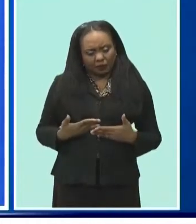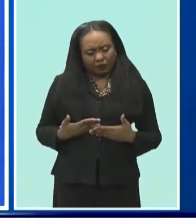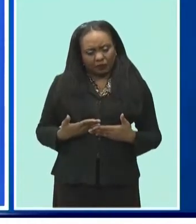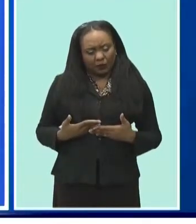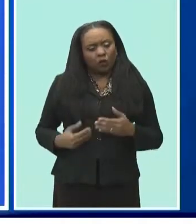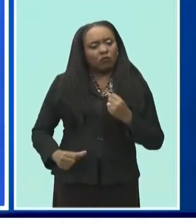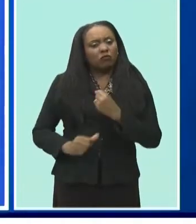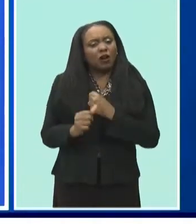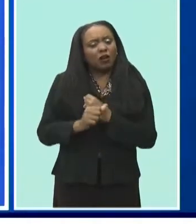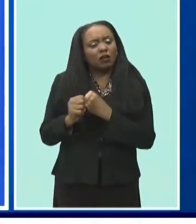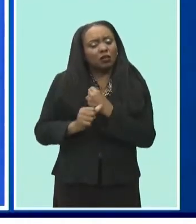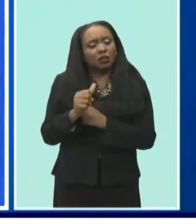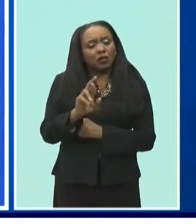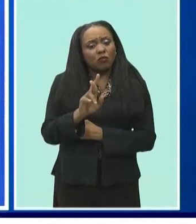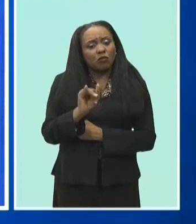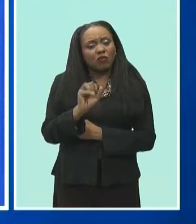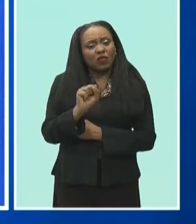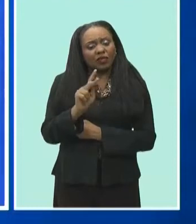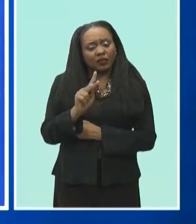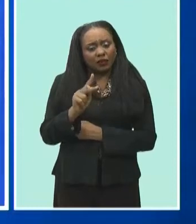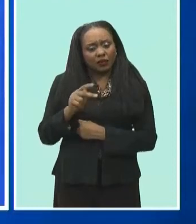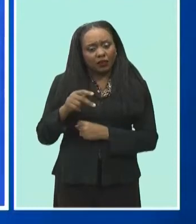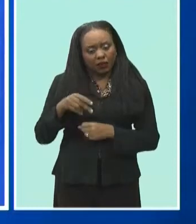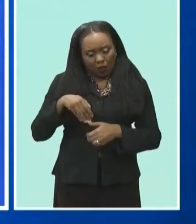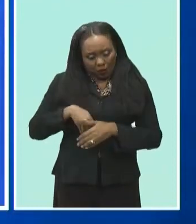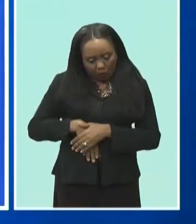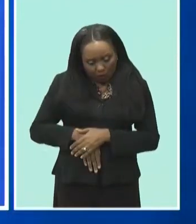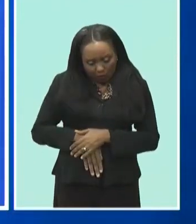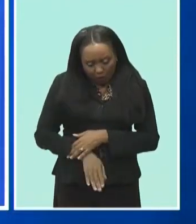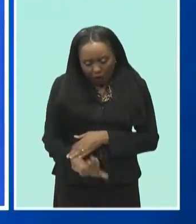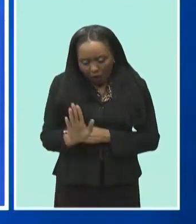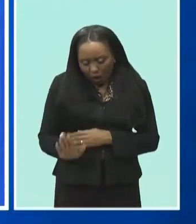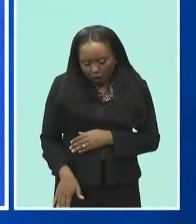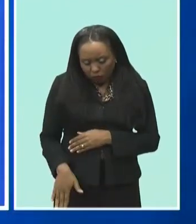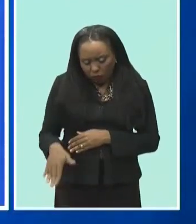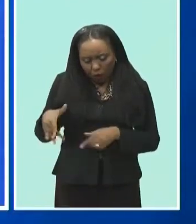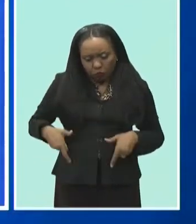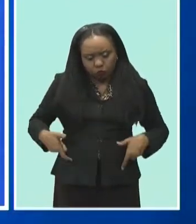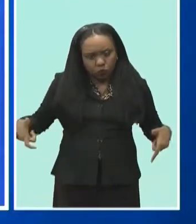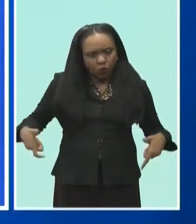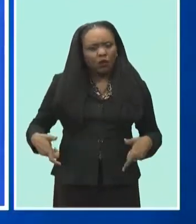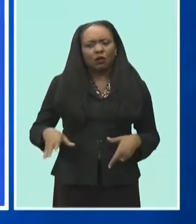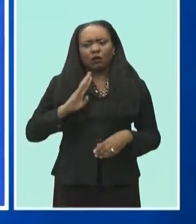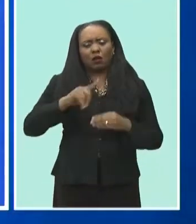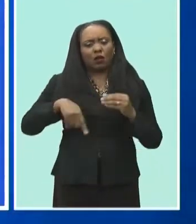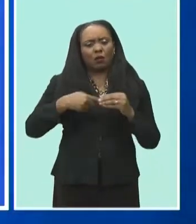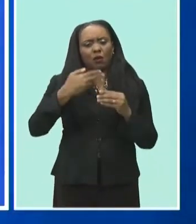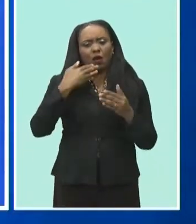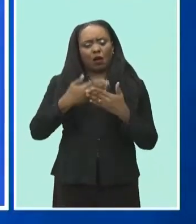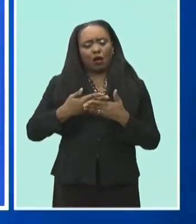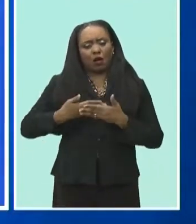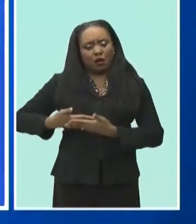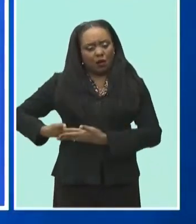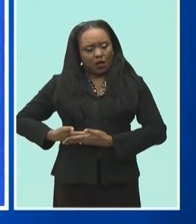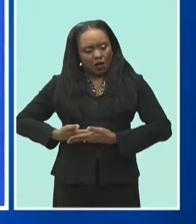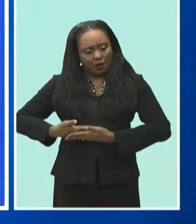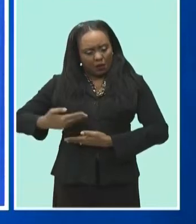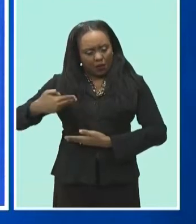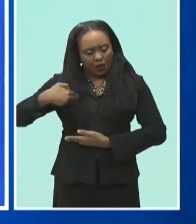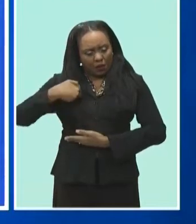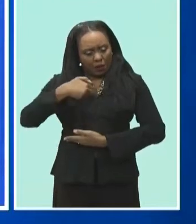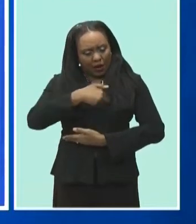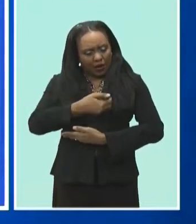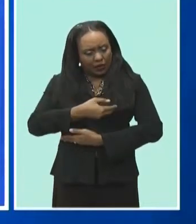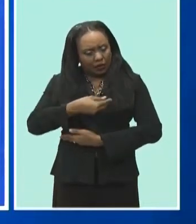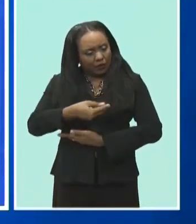of childhood obesity. We continue to promote breastfeeding for its benefits, including reduced risk of obesity